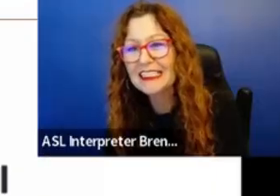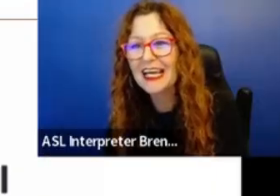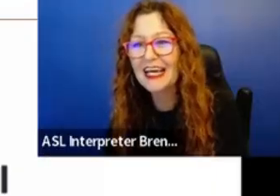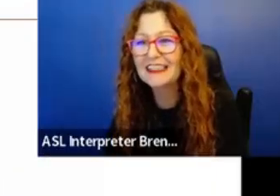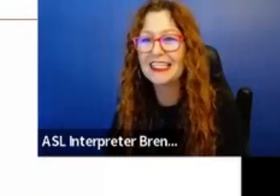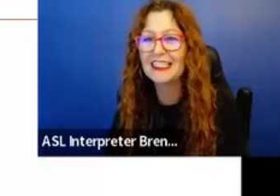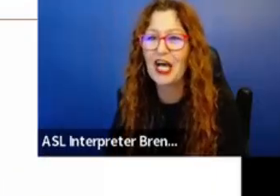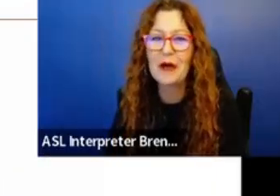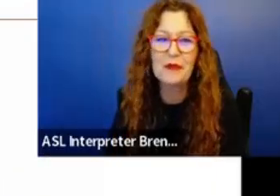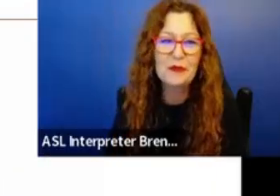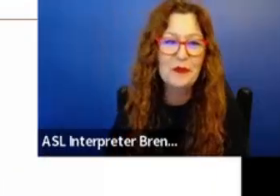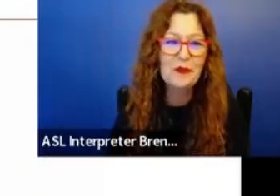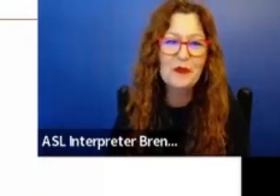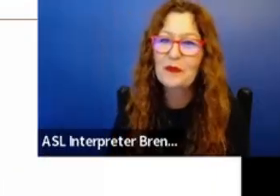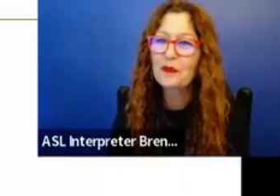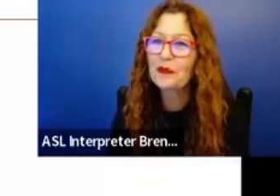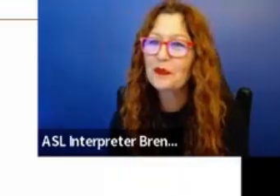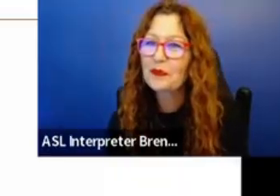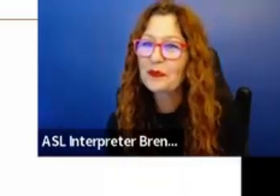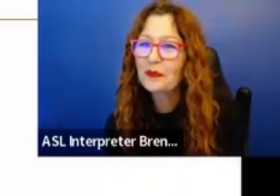Great. Excellent job.